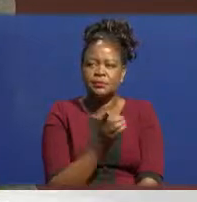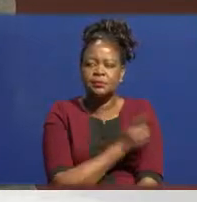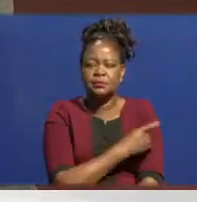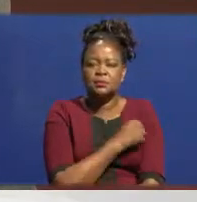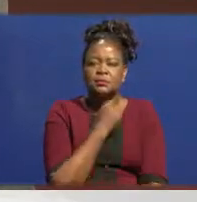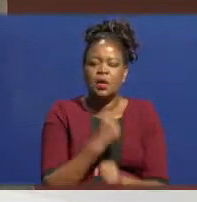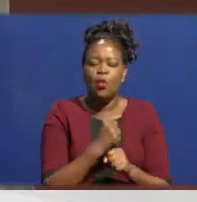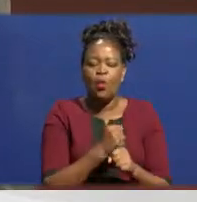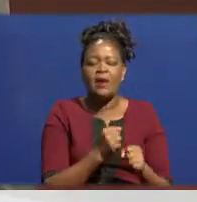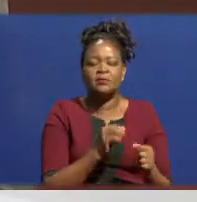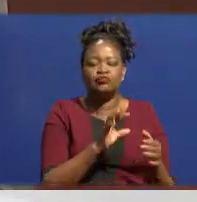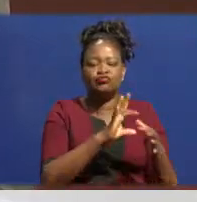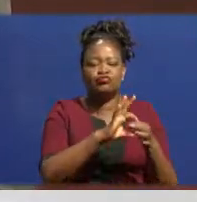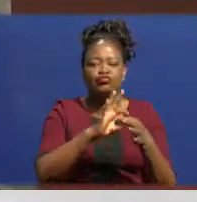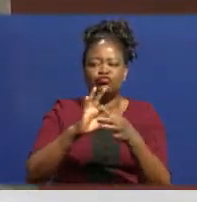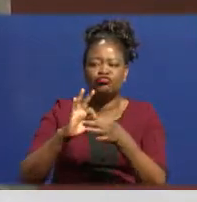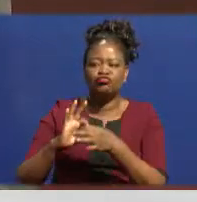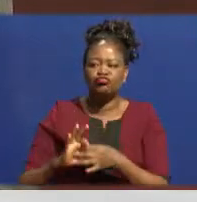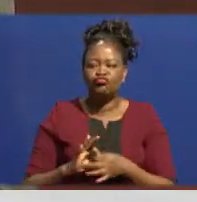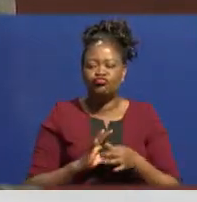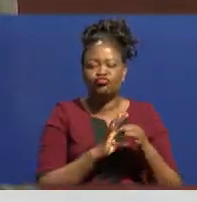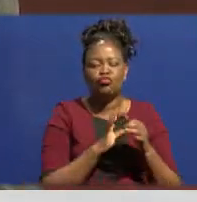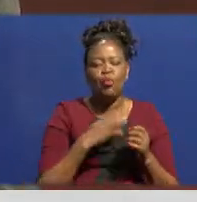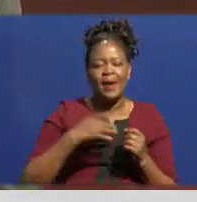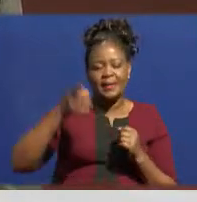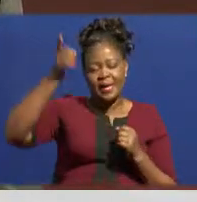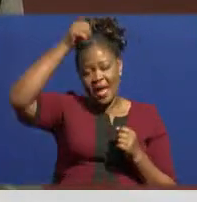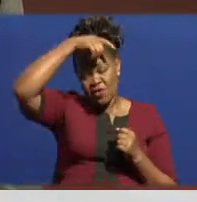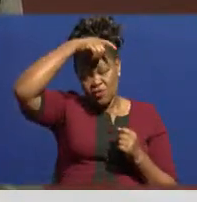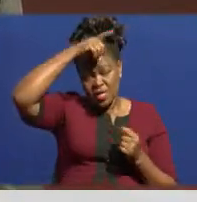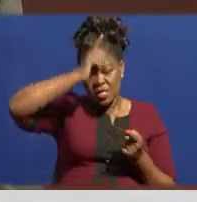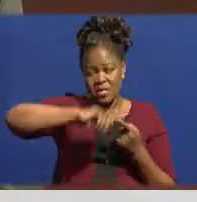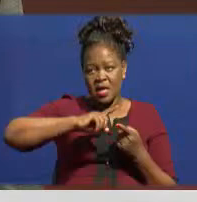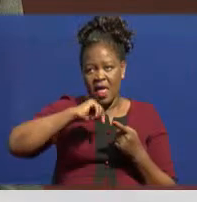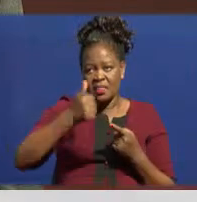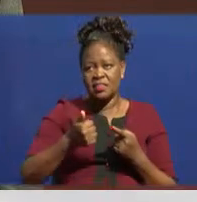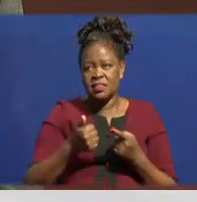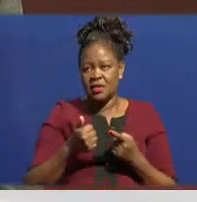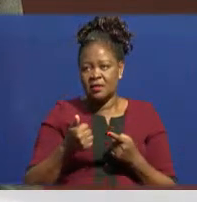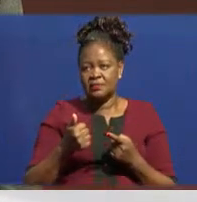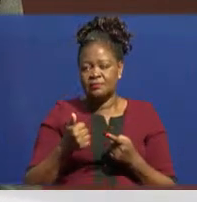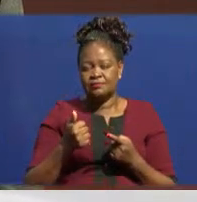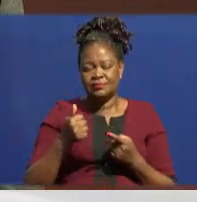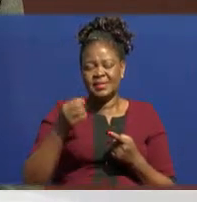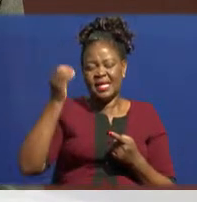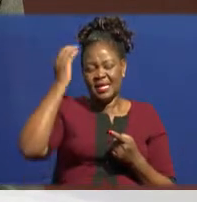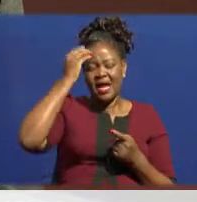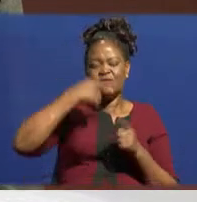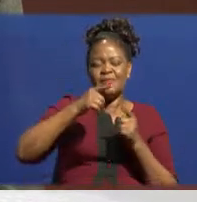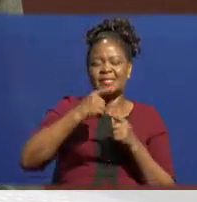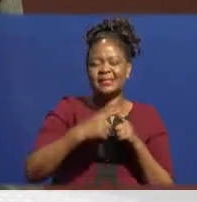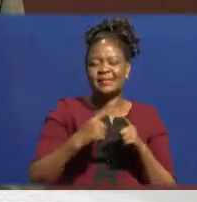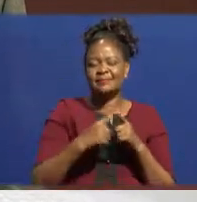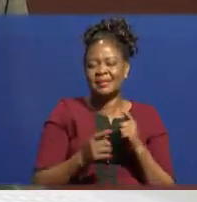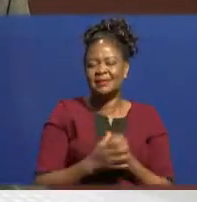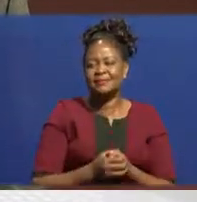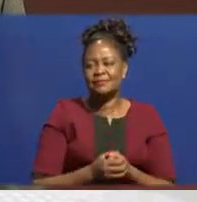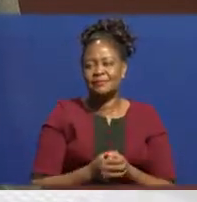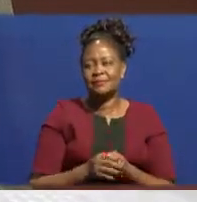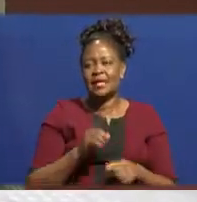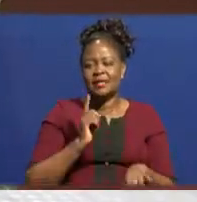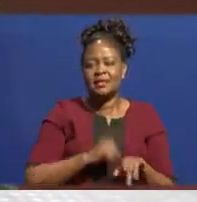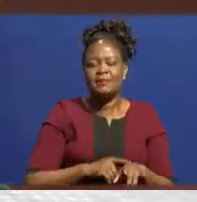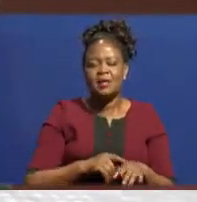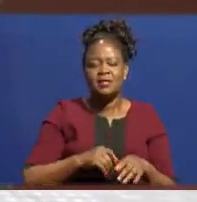chain where one graduates, the other one gains knowledge from that experience. Once